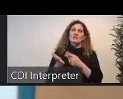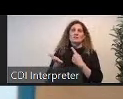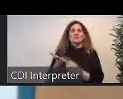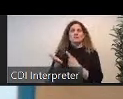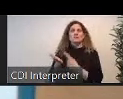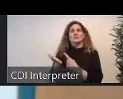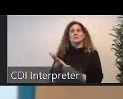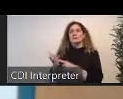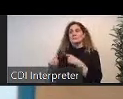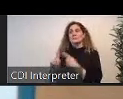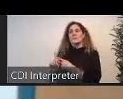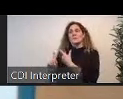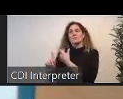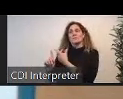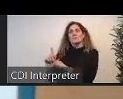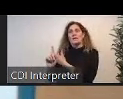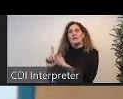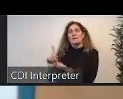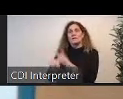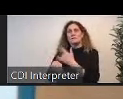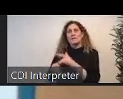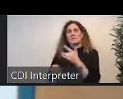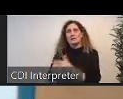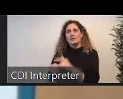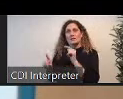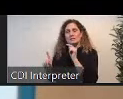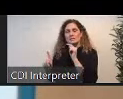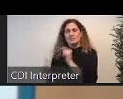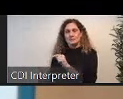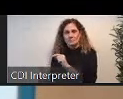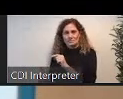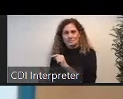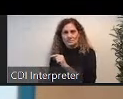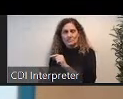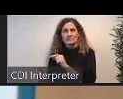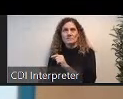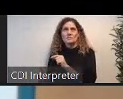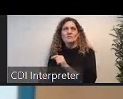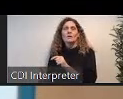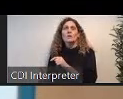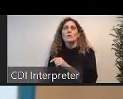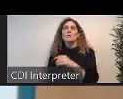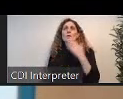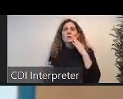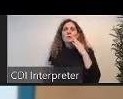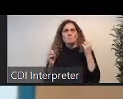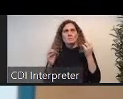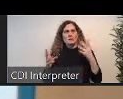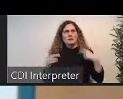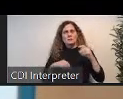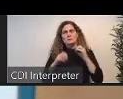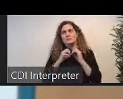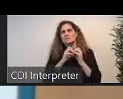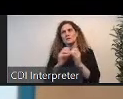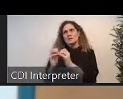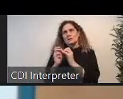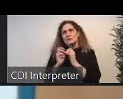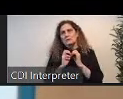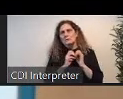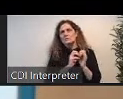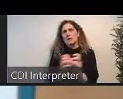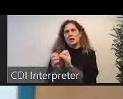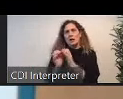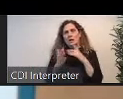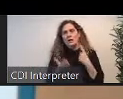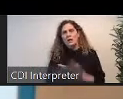on a lot of people's minds, and it's something that we've talked about week after week. The adage that I've talked